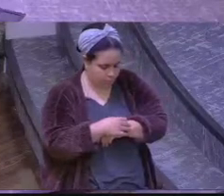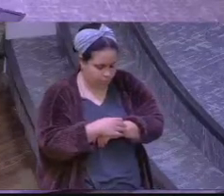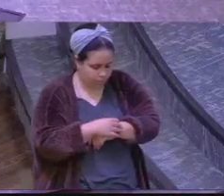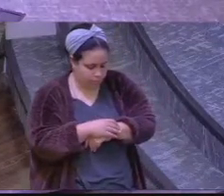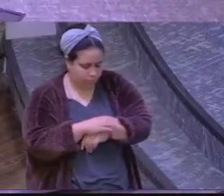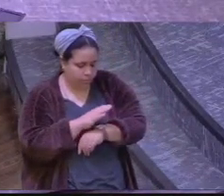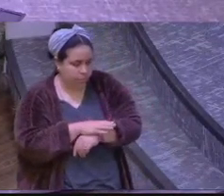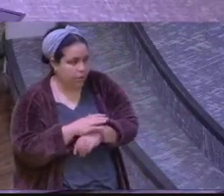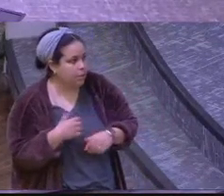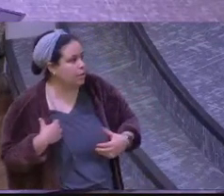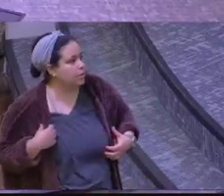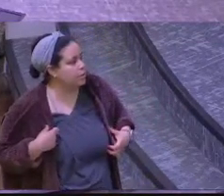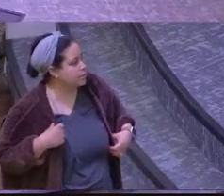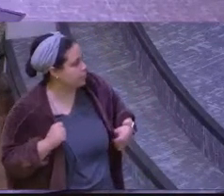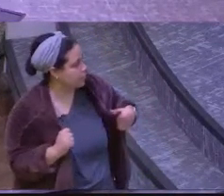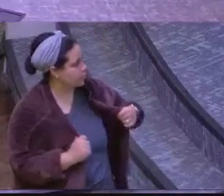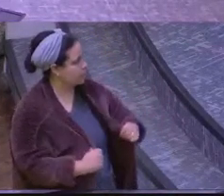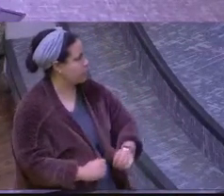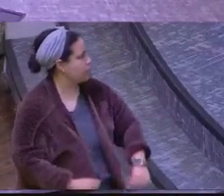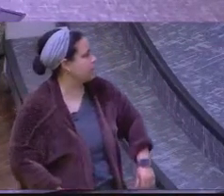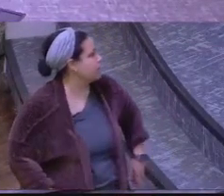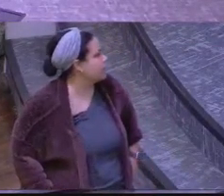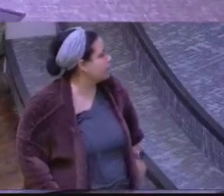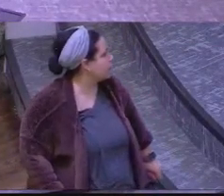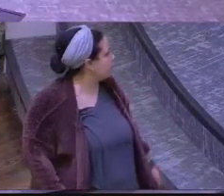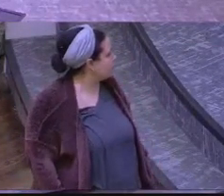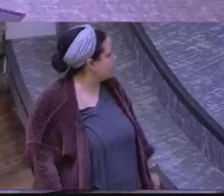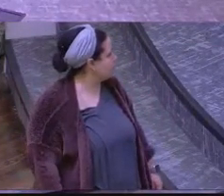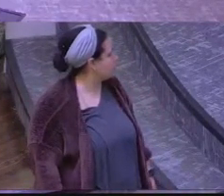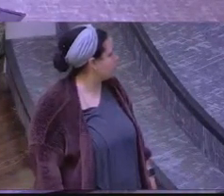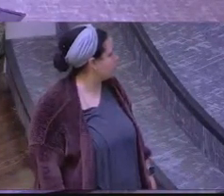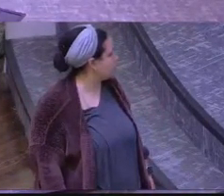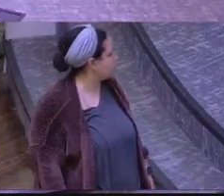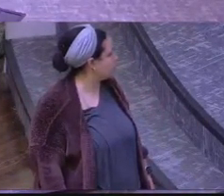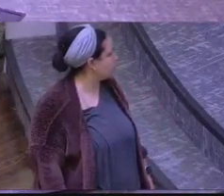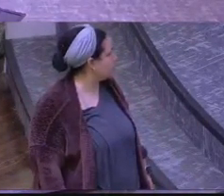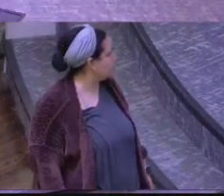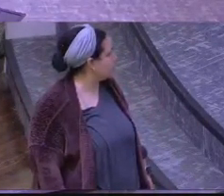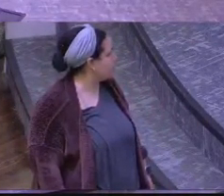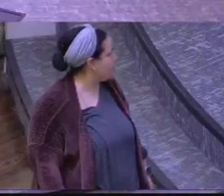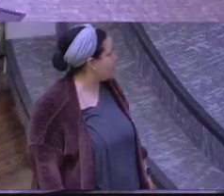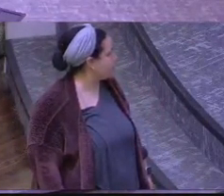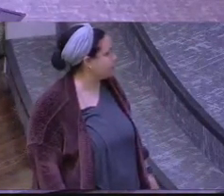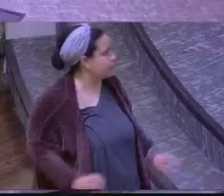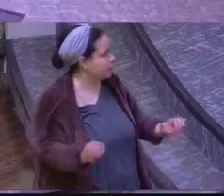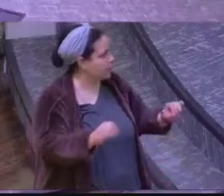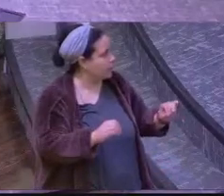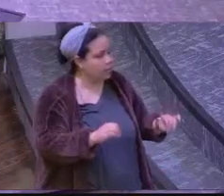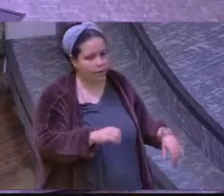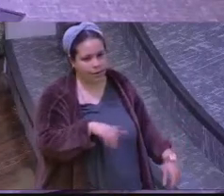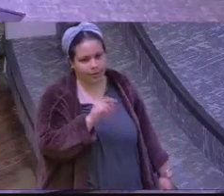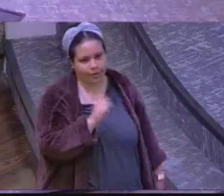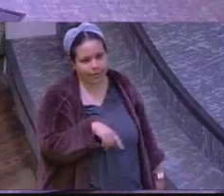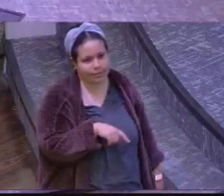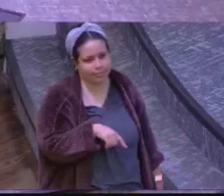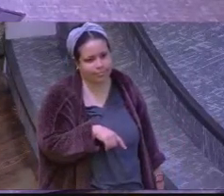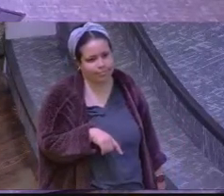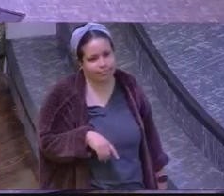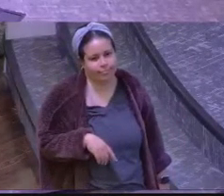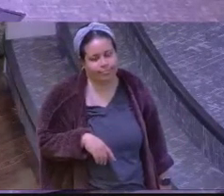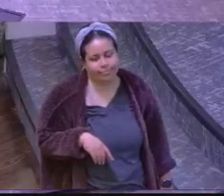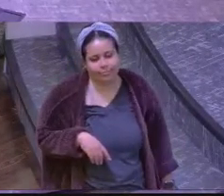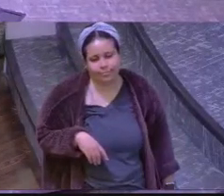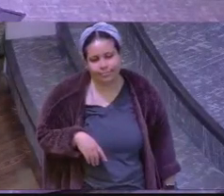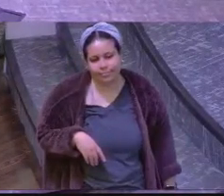My turn. Ms. Davis? I have no questions. That's just not true. Okay. I was like, Ms. Davis, you got to have a question. I got to